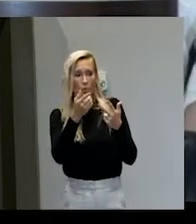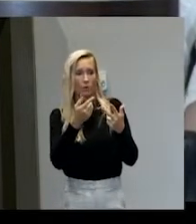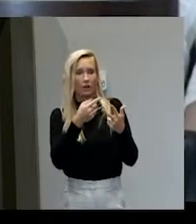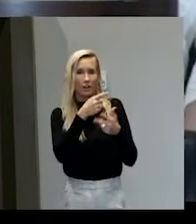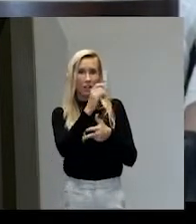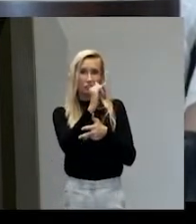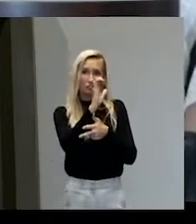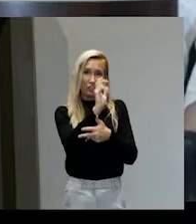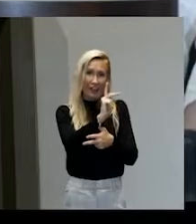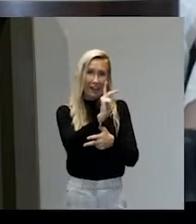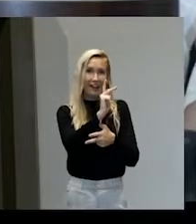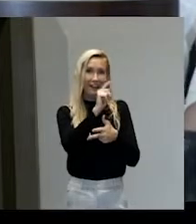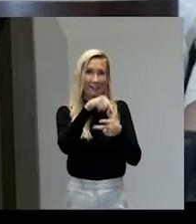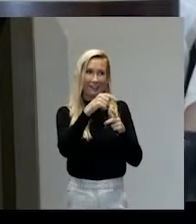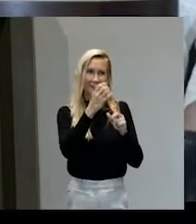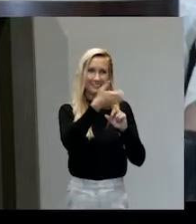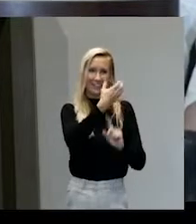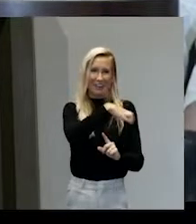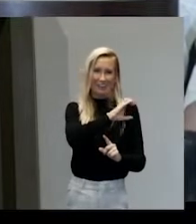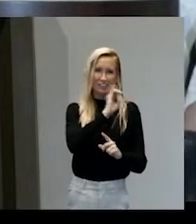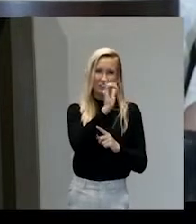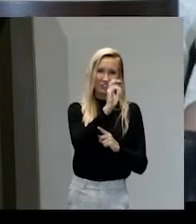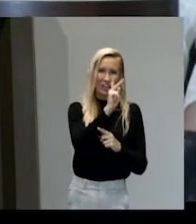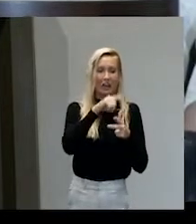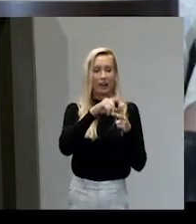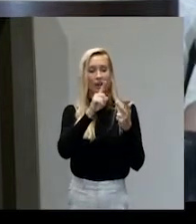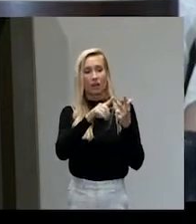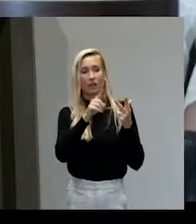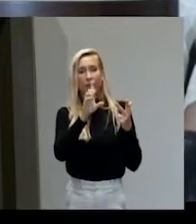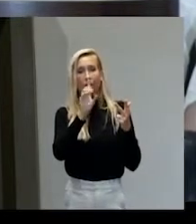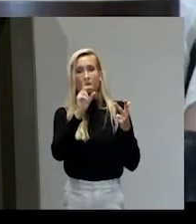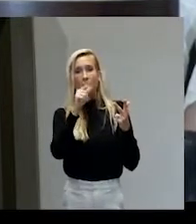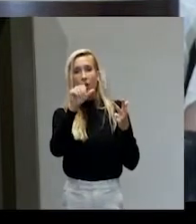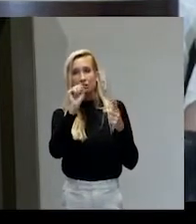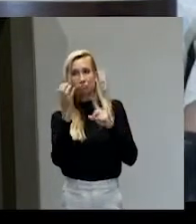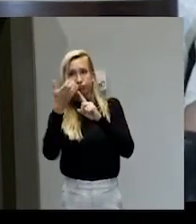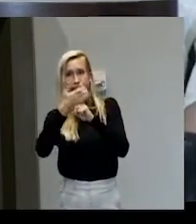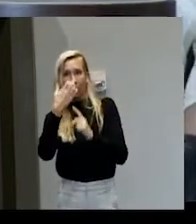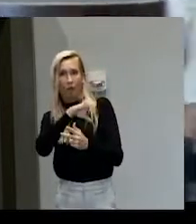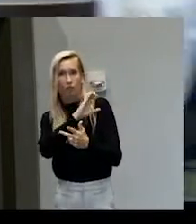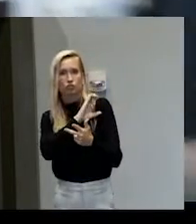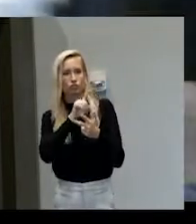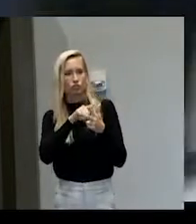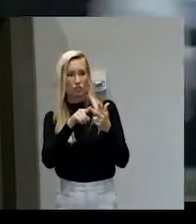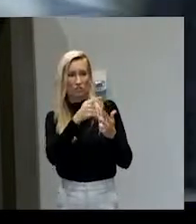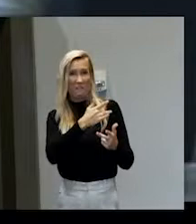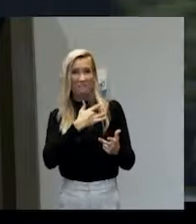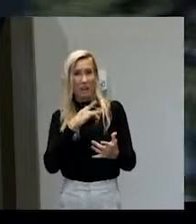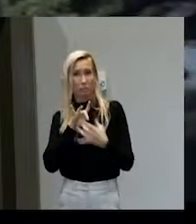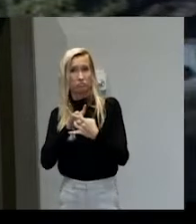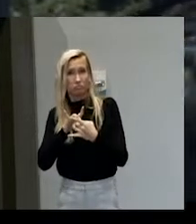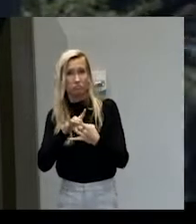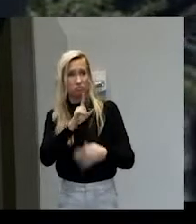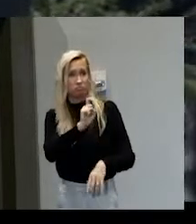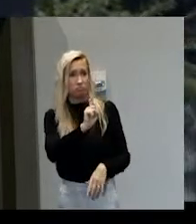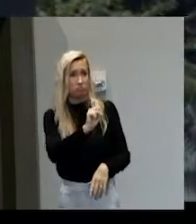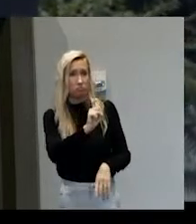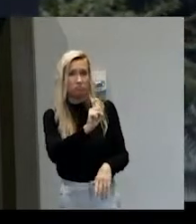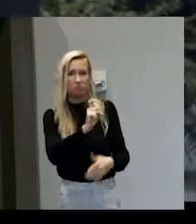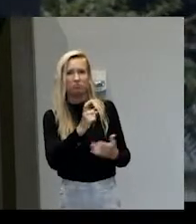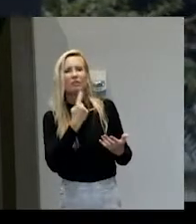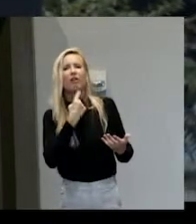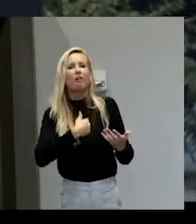of yourself? Like there was some of you in that role in particular? I relate, when I was a